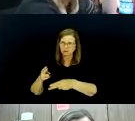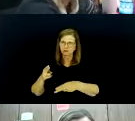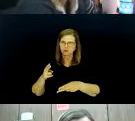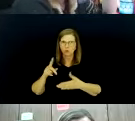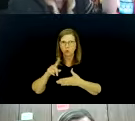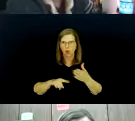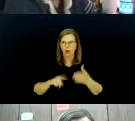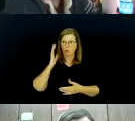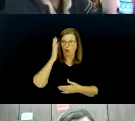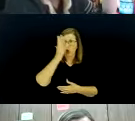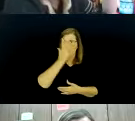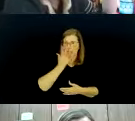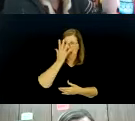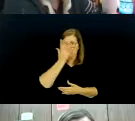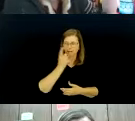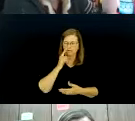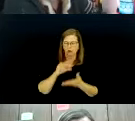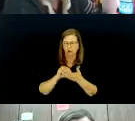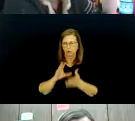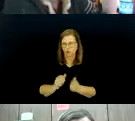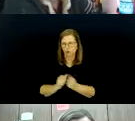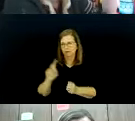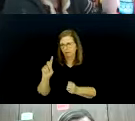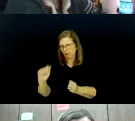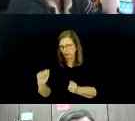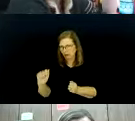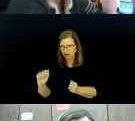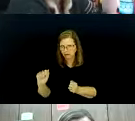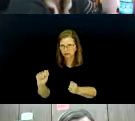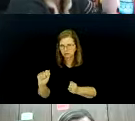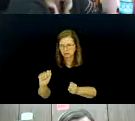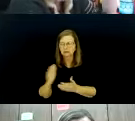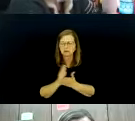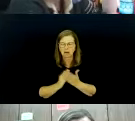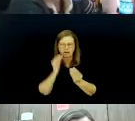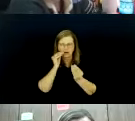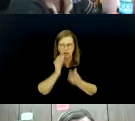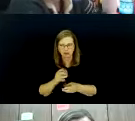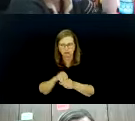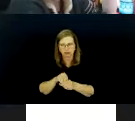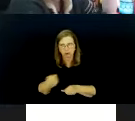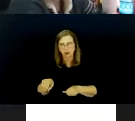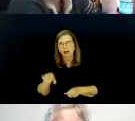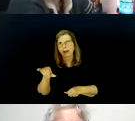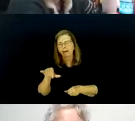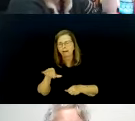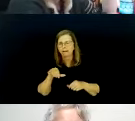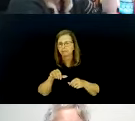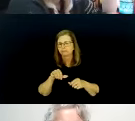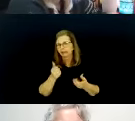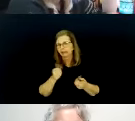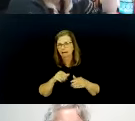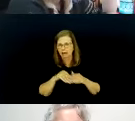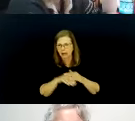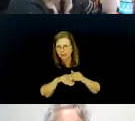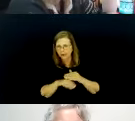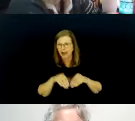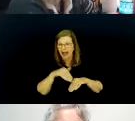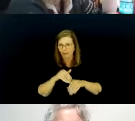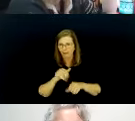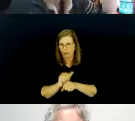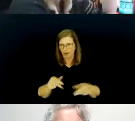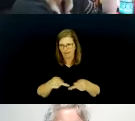would look like for students with disabilities. There's some information there about like accommodations at the workplace.